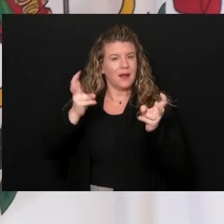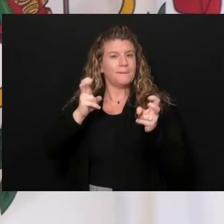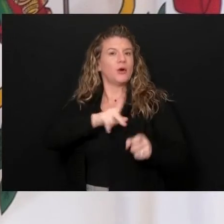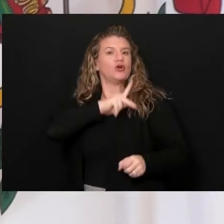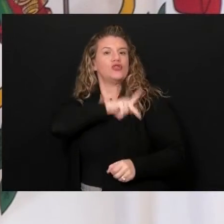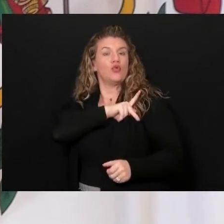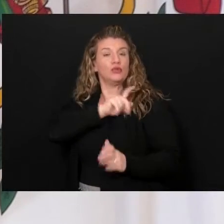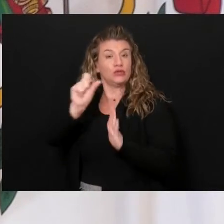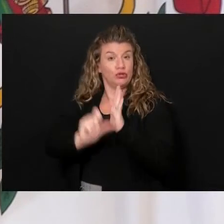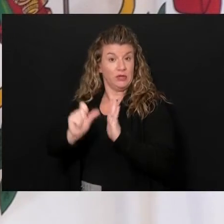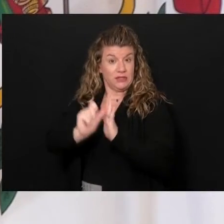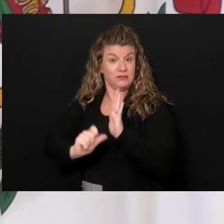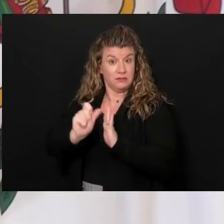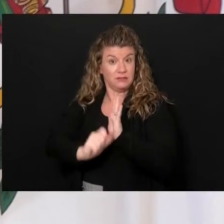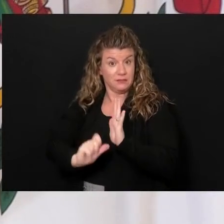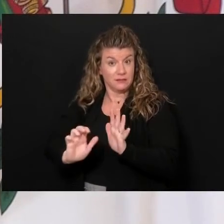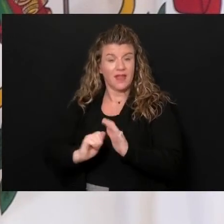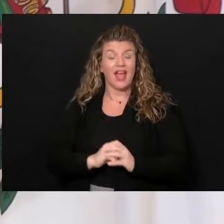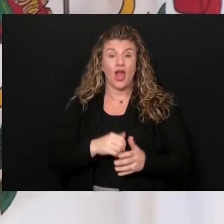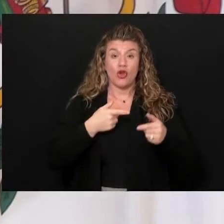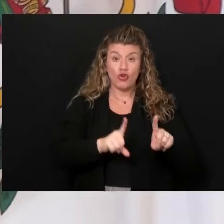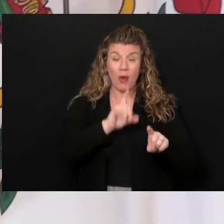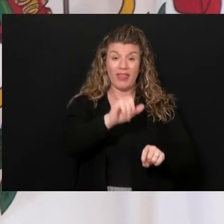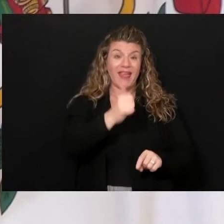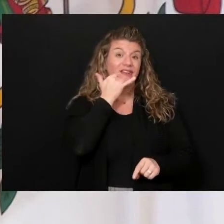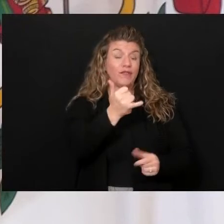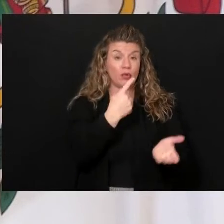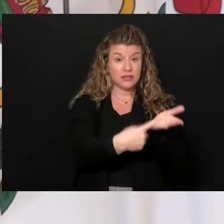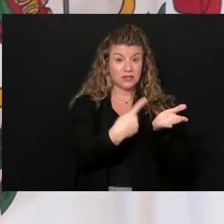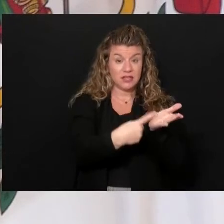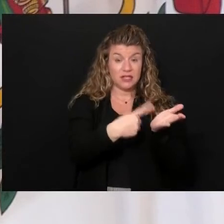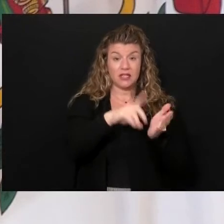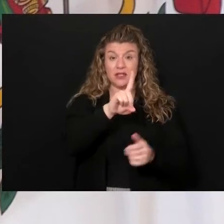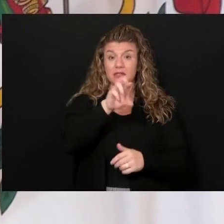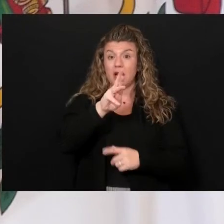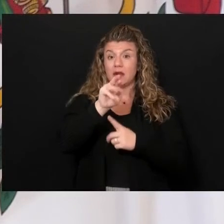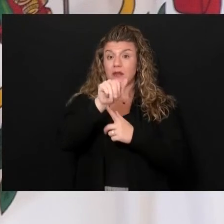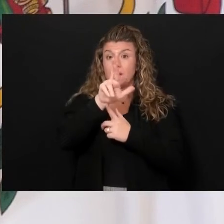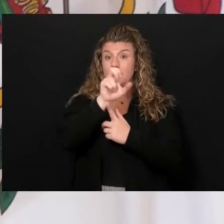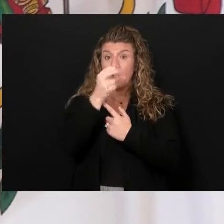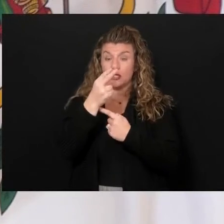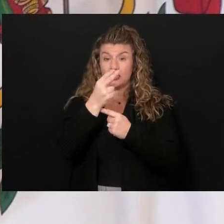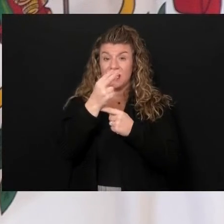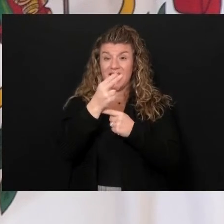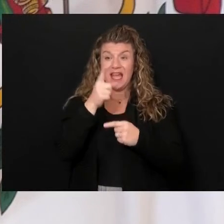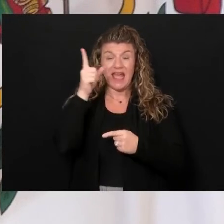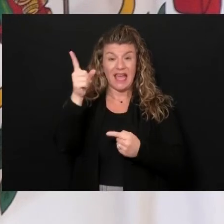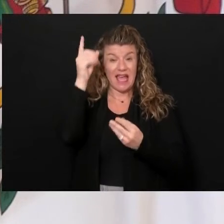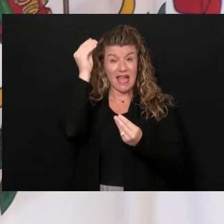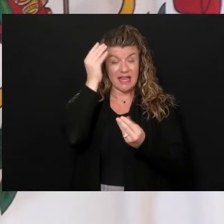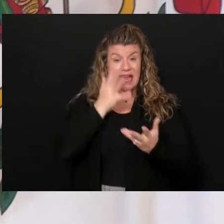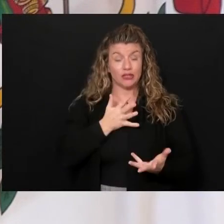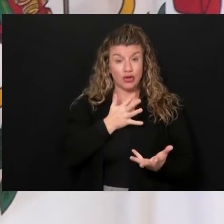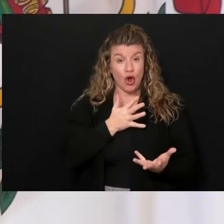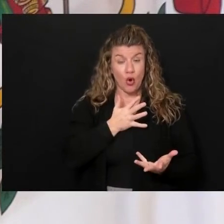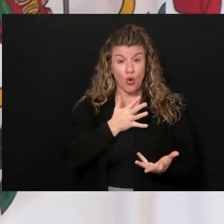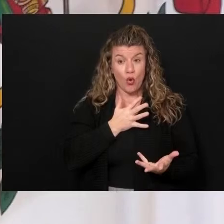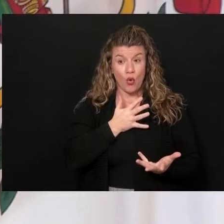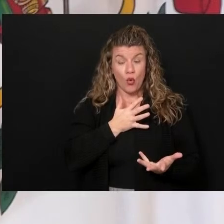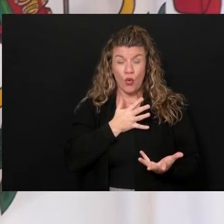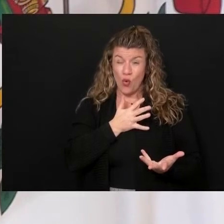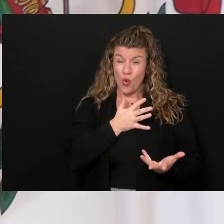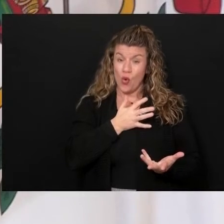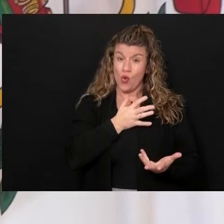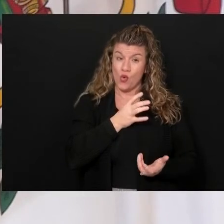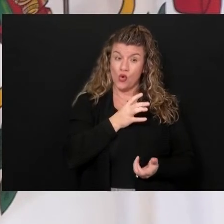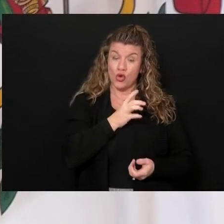discussion, Dr. Marsh said to me, he said, Governor, is it the best move we can make to